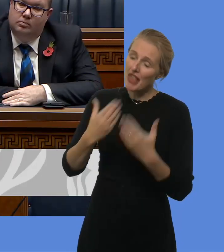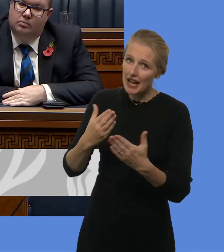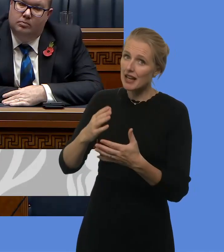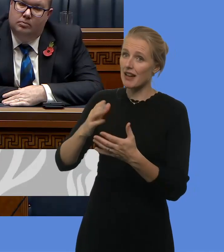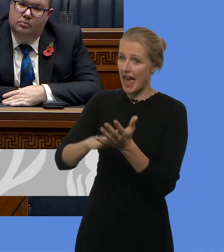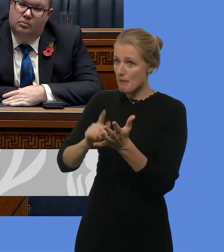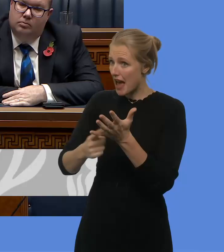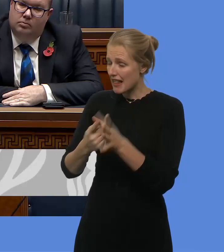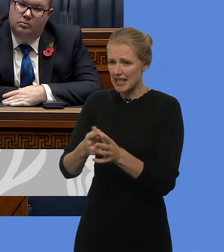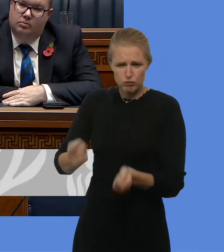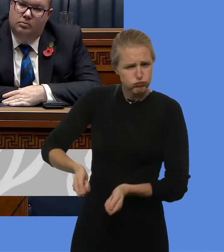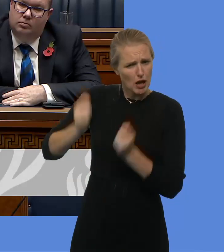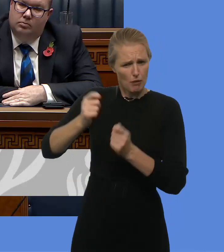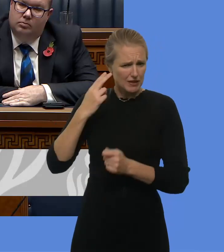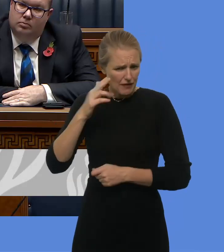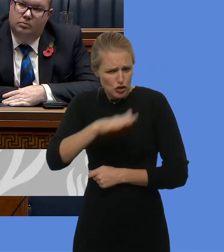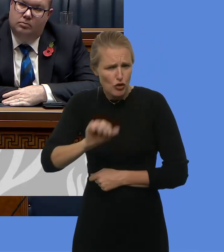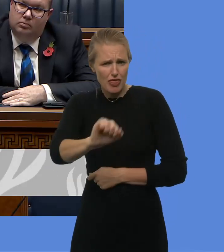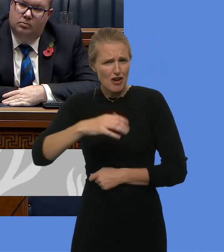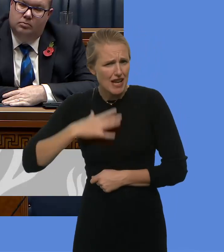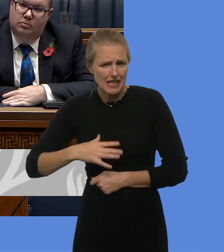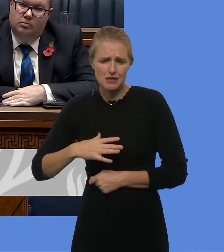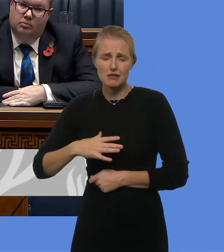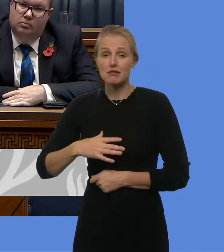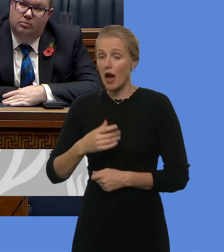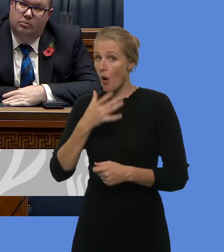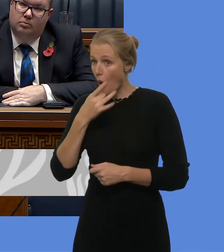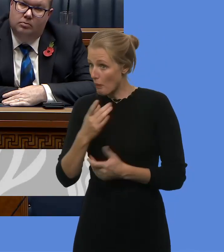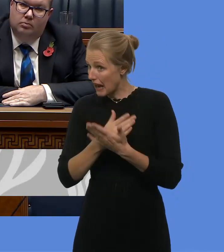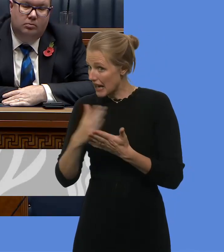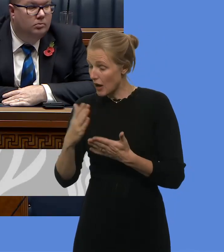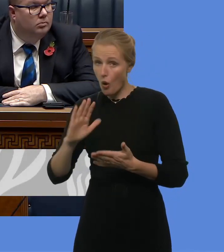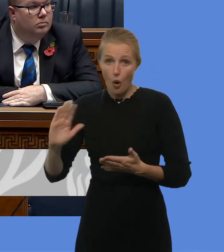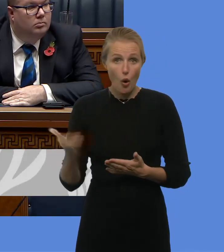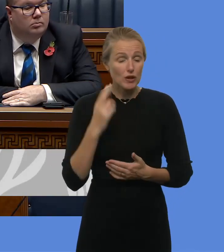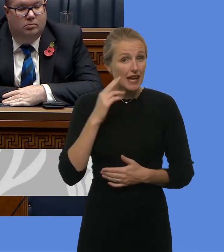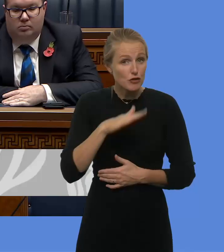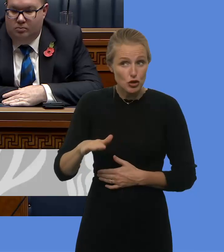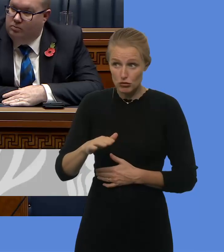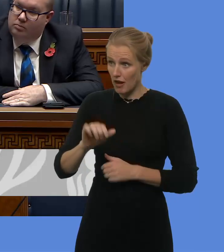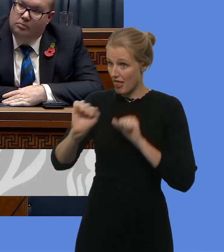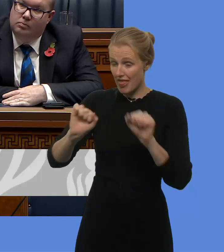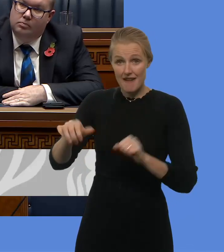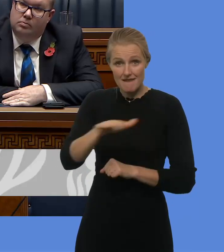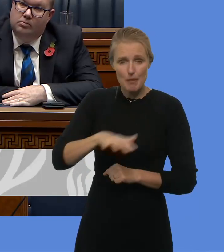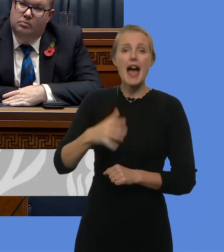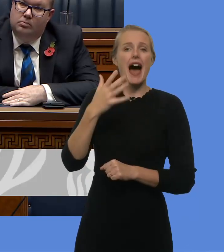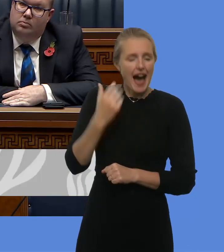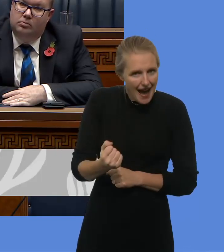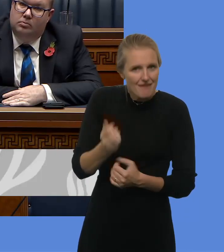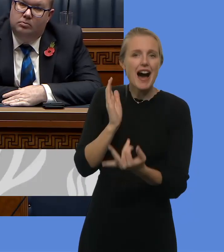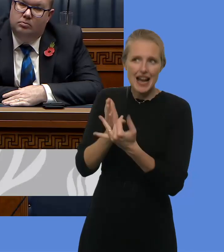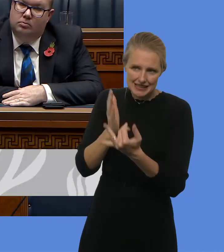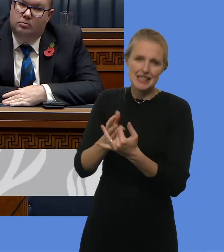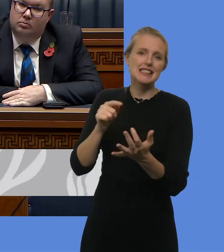needs of deaf children, and I trust that it's now clear that every deaf child and their family does have access to a qualified teacher of deaf